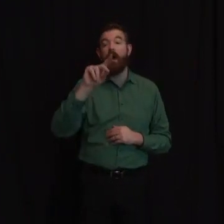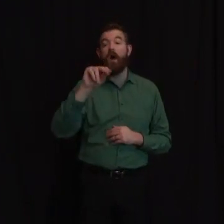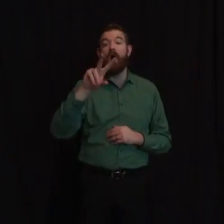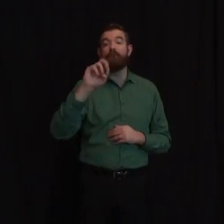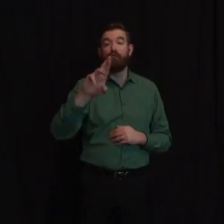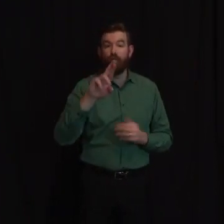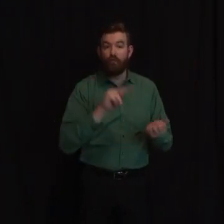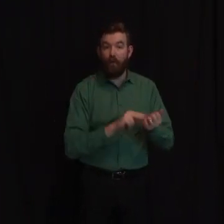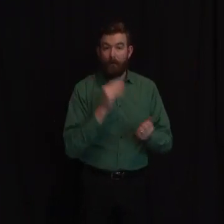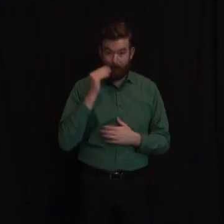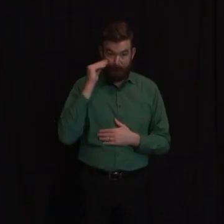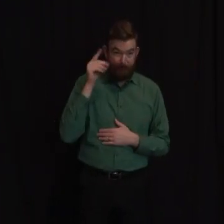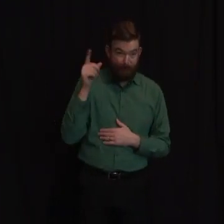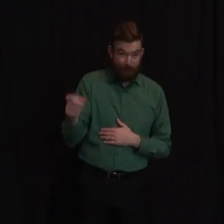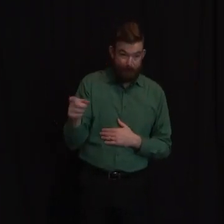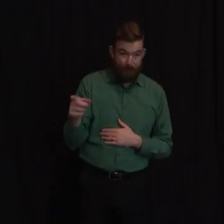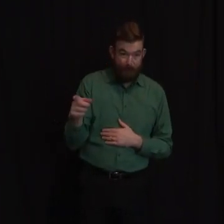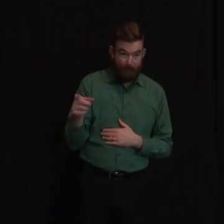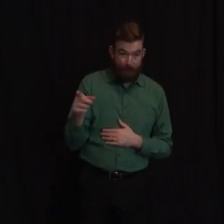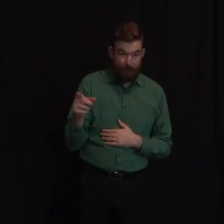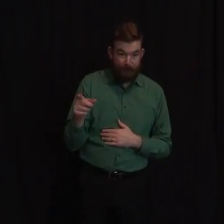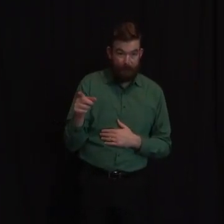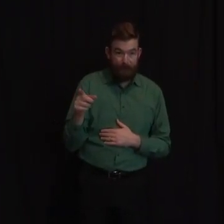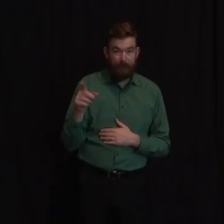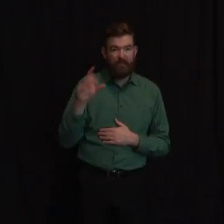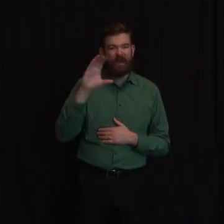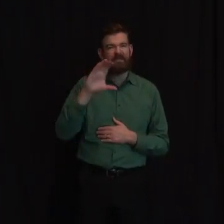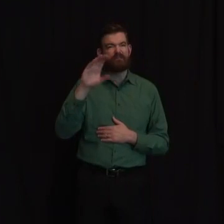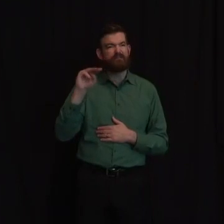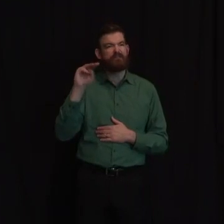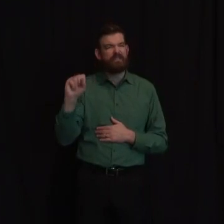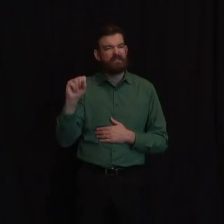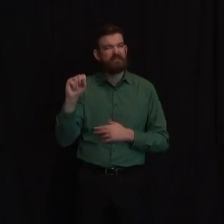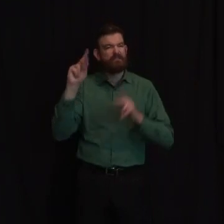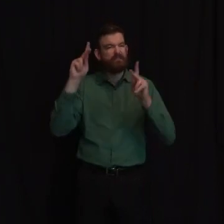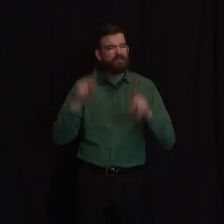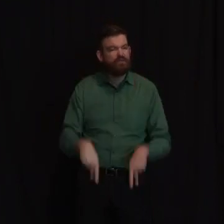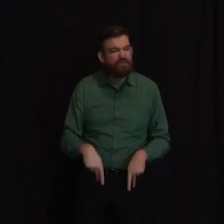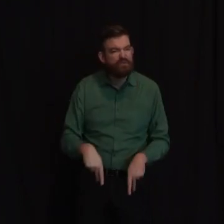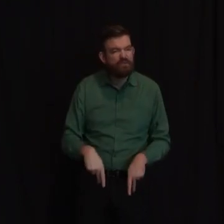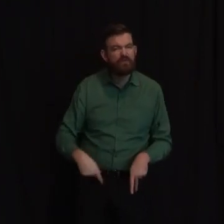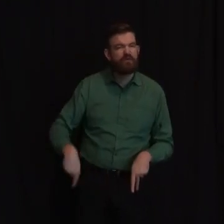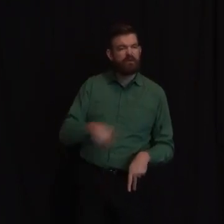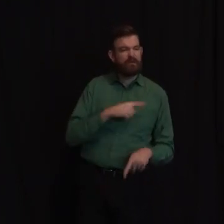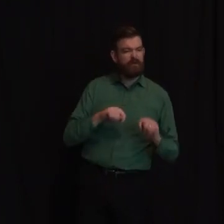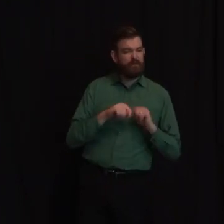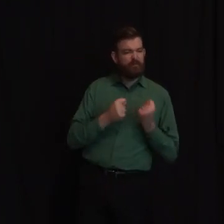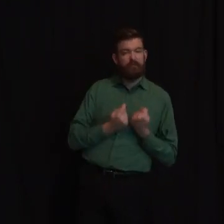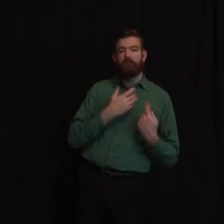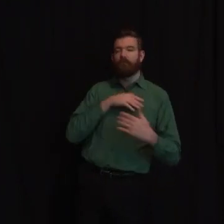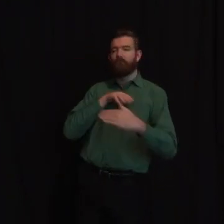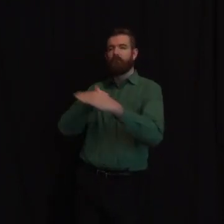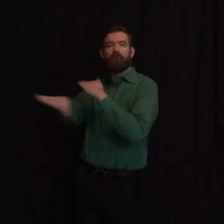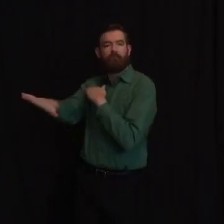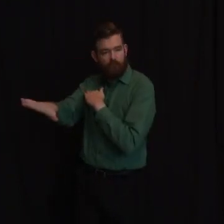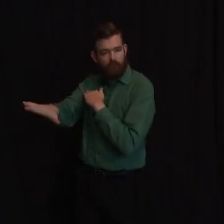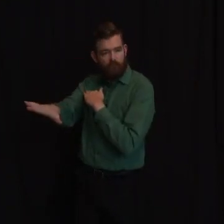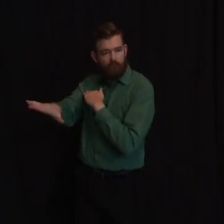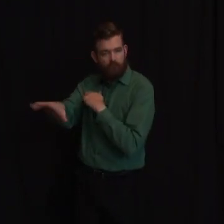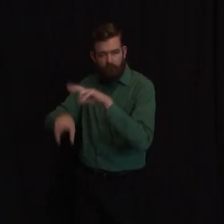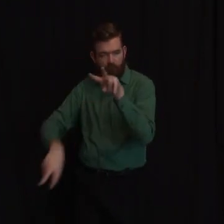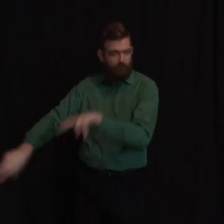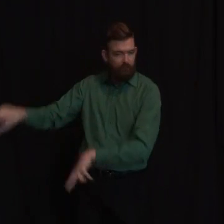with the state surveyor, is completed. A conference call was held with the owner and the